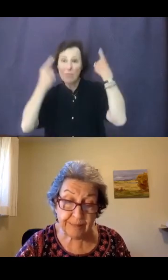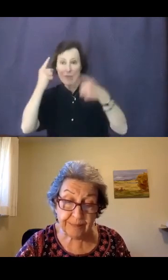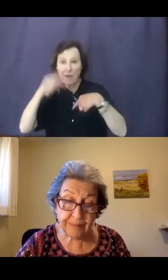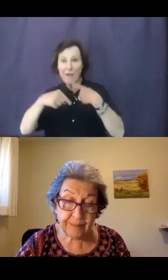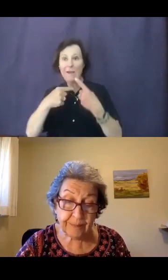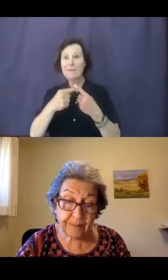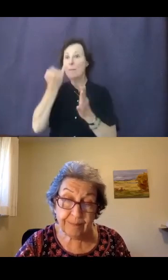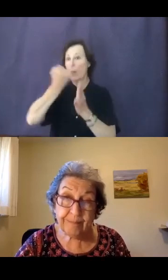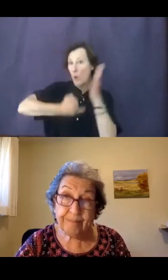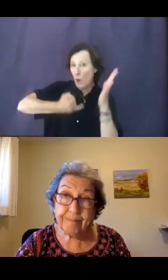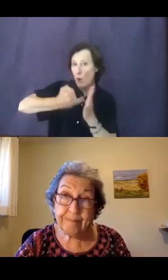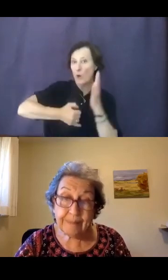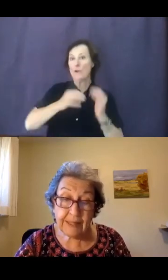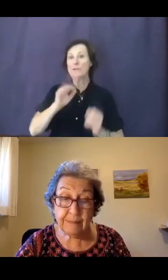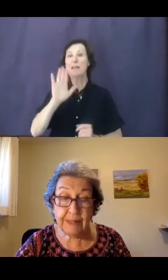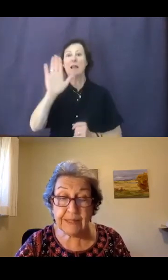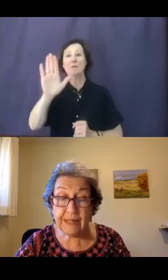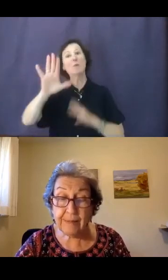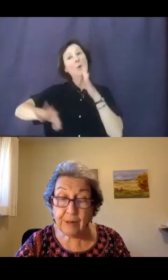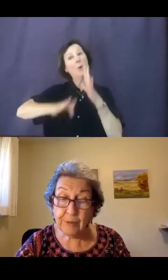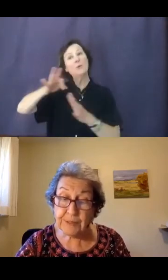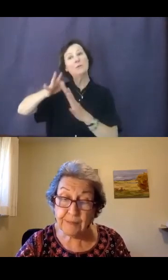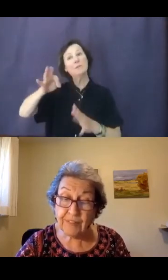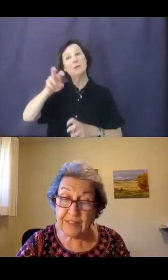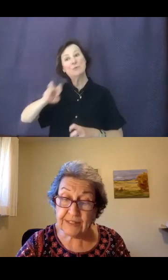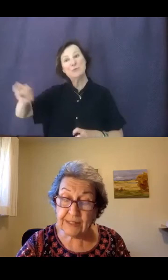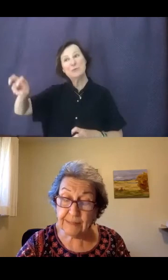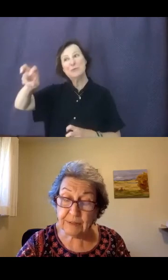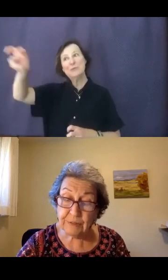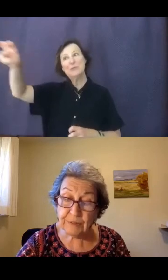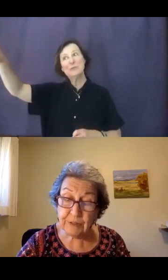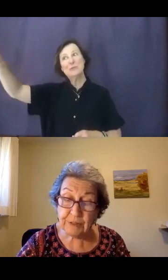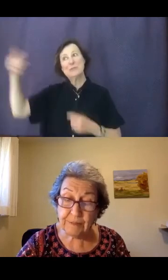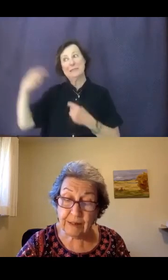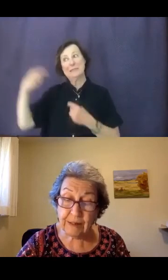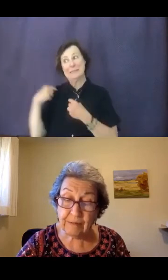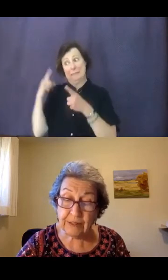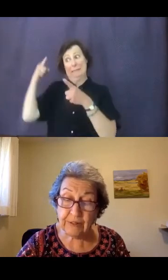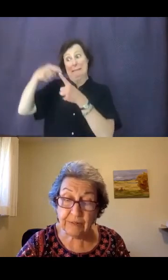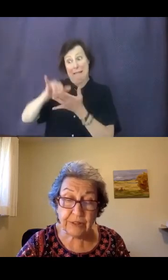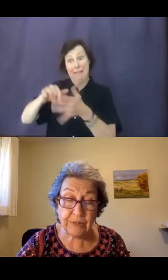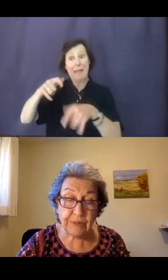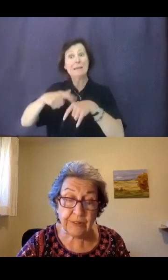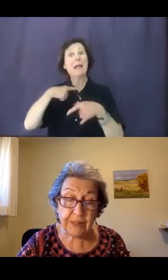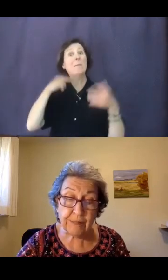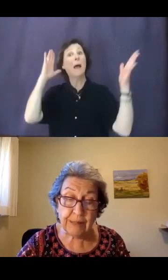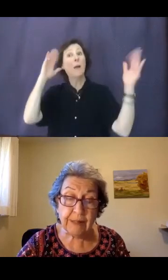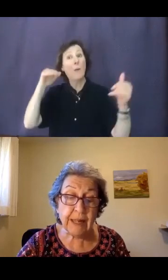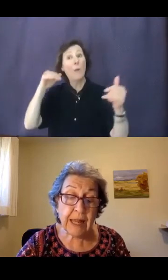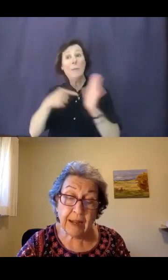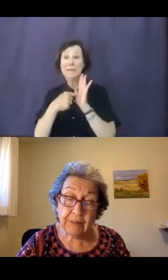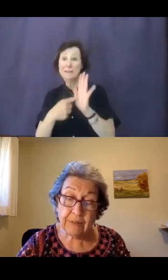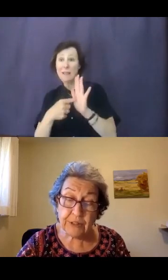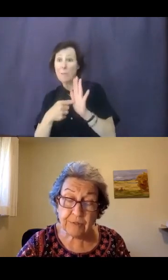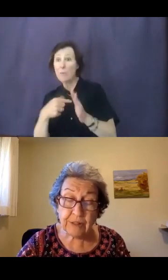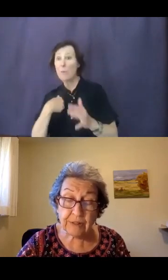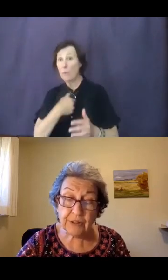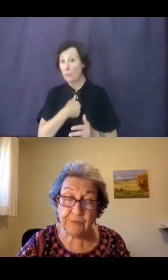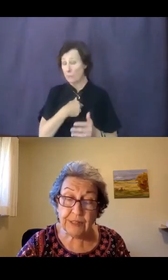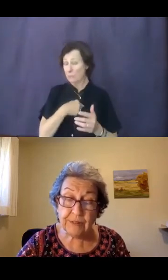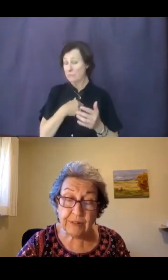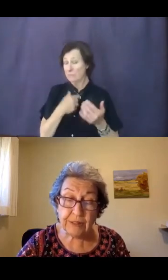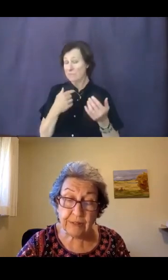journey. In the meantime, I hope some of the examples we've talked about will encourage you to think about how the visual